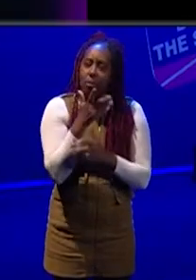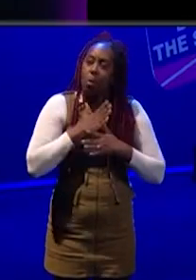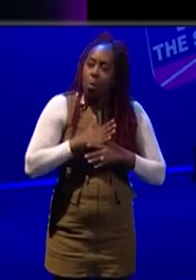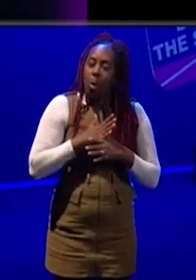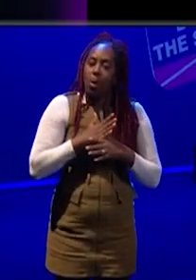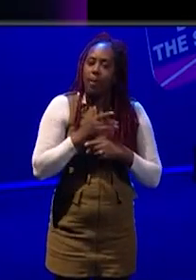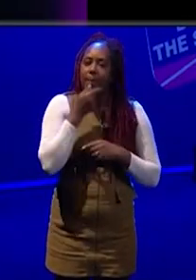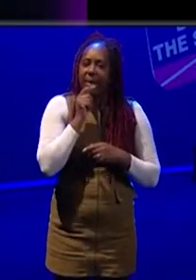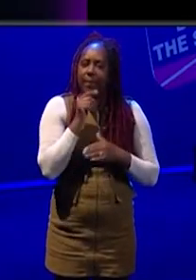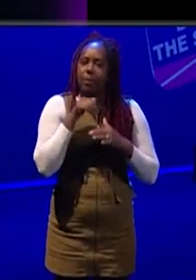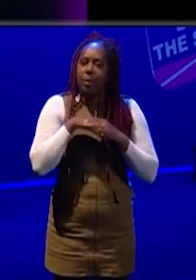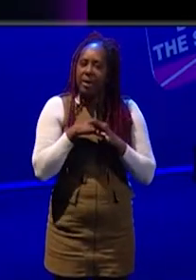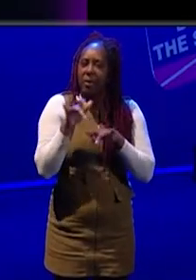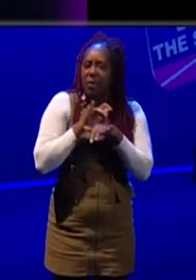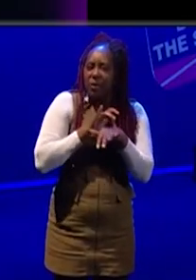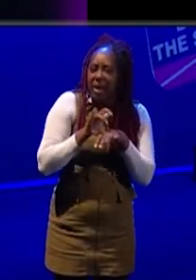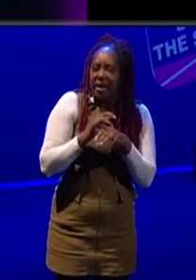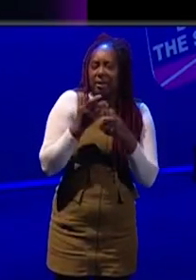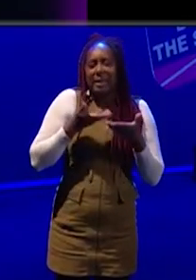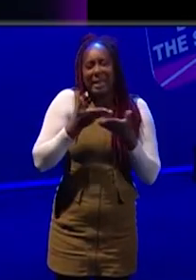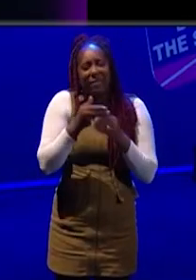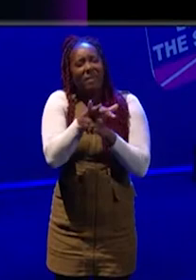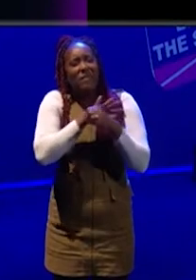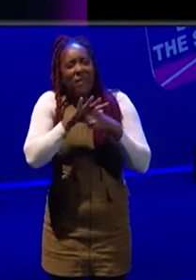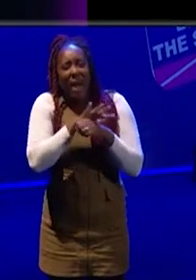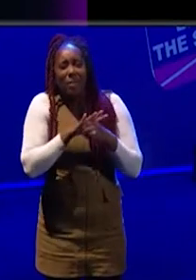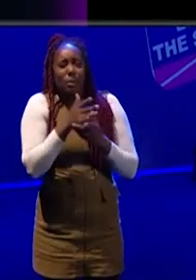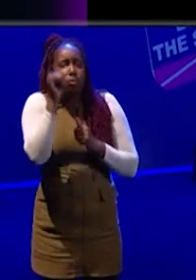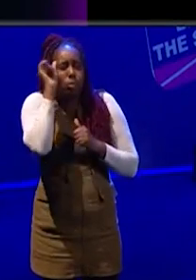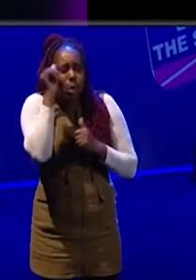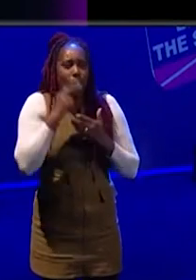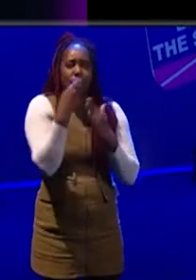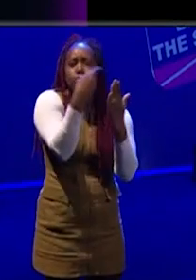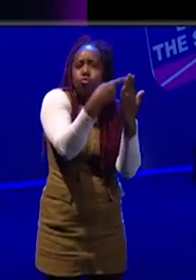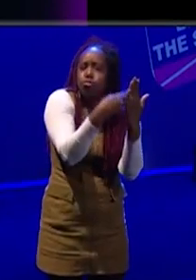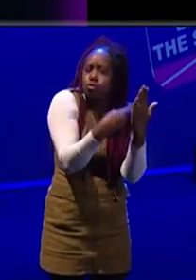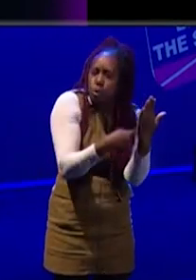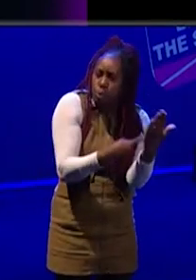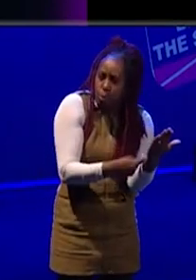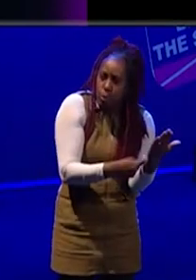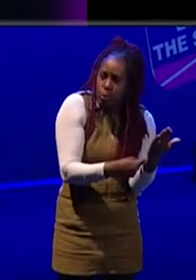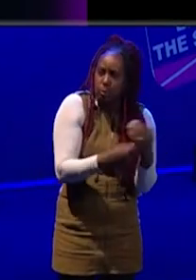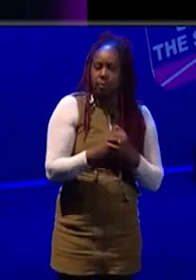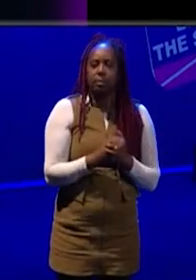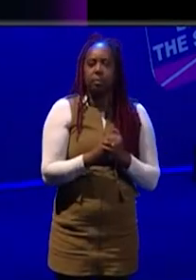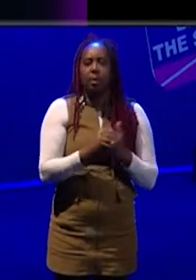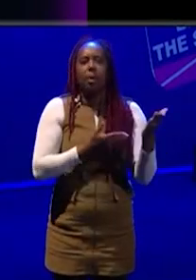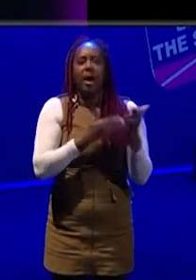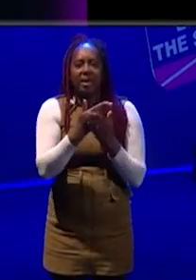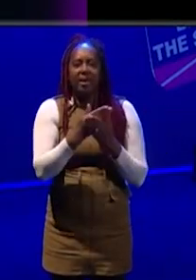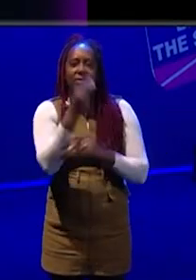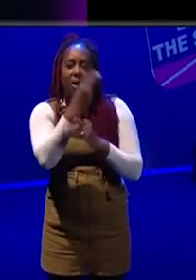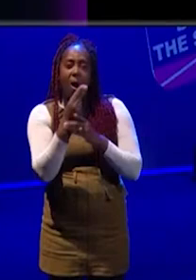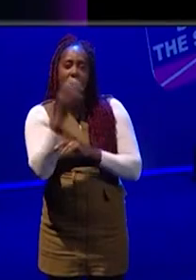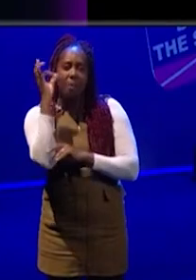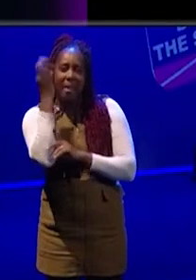theatre, we have to give them an environment where they don't have to know this set of rules. In terms of things that I will give the Arts Council a big up,